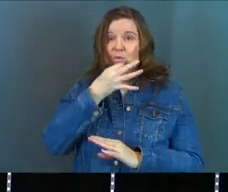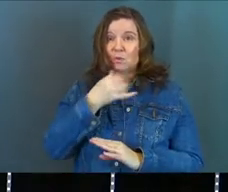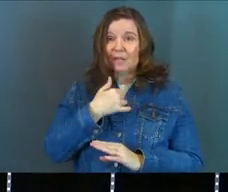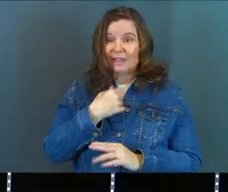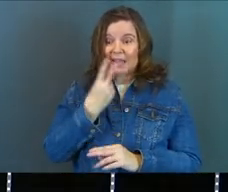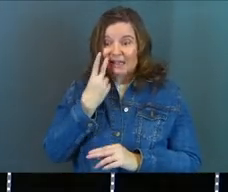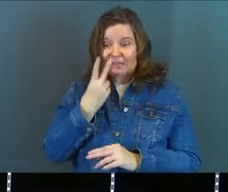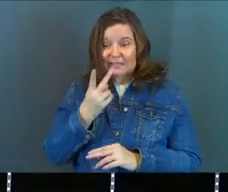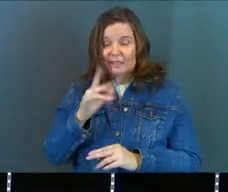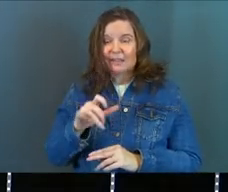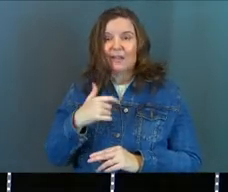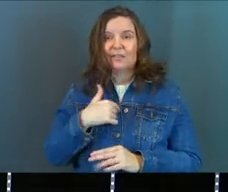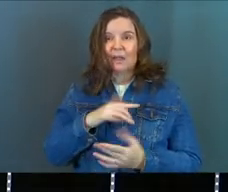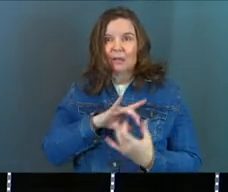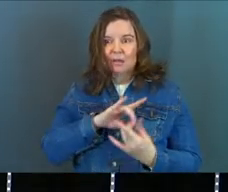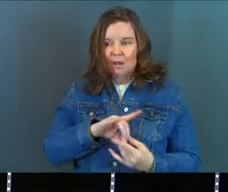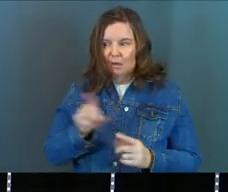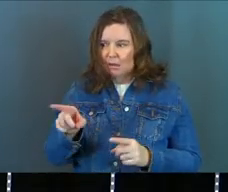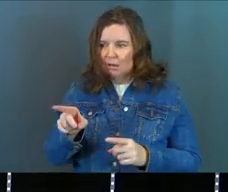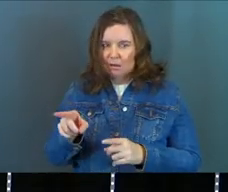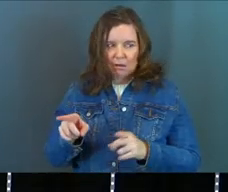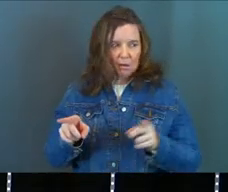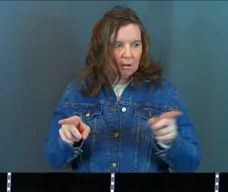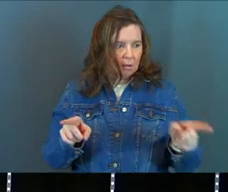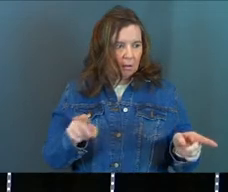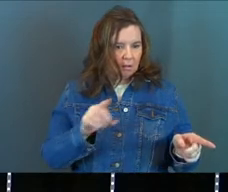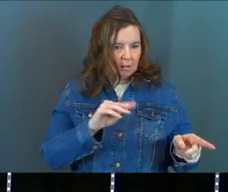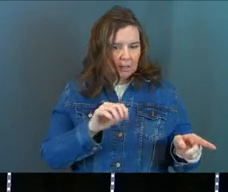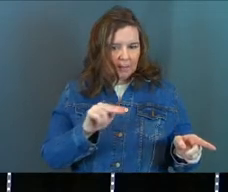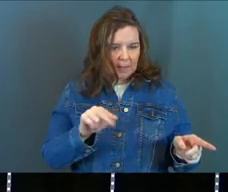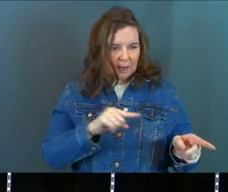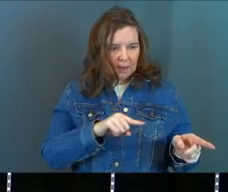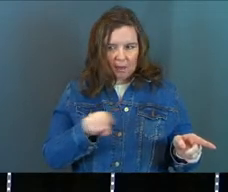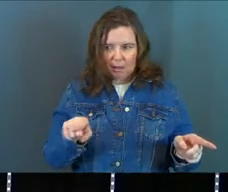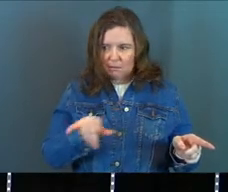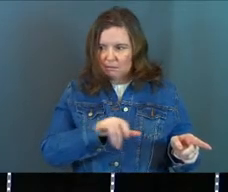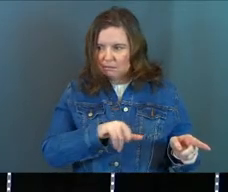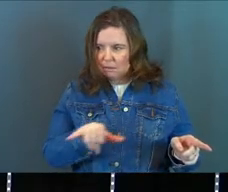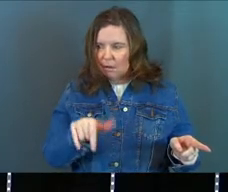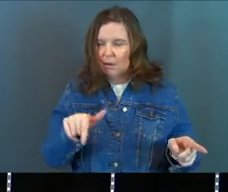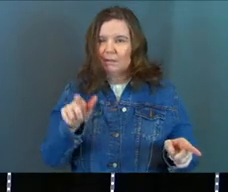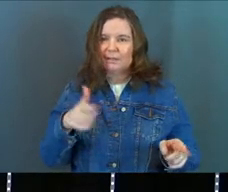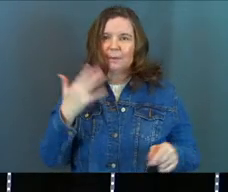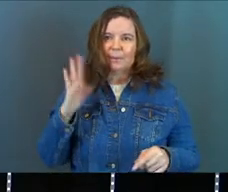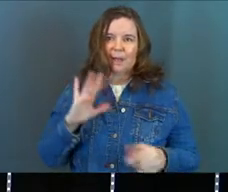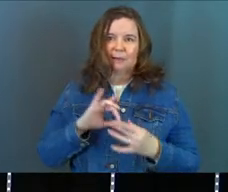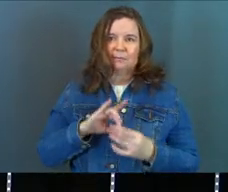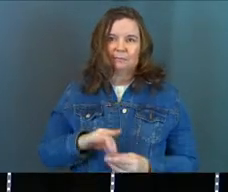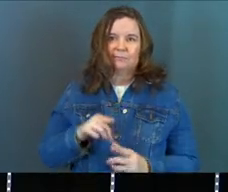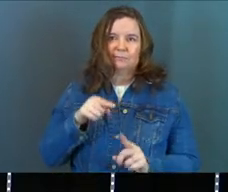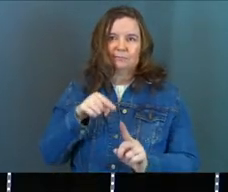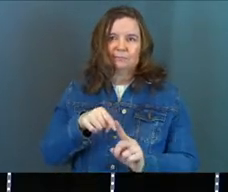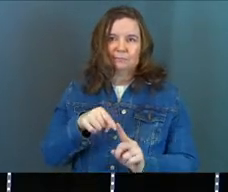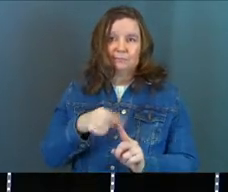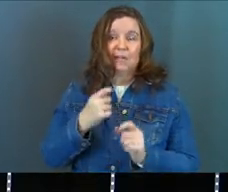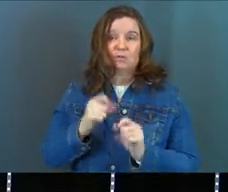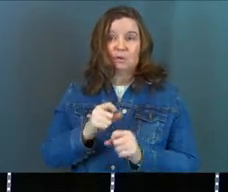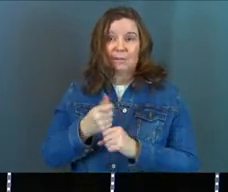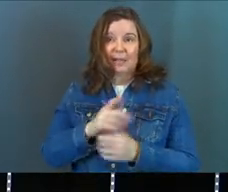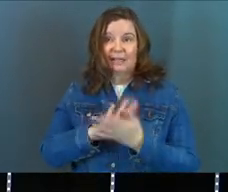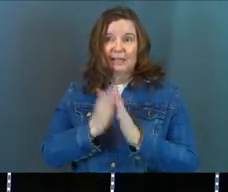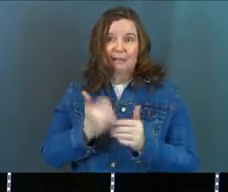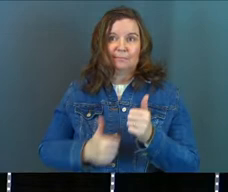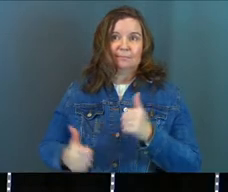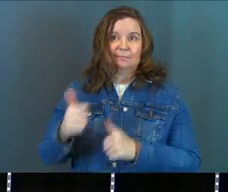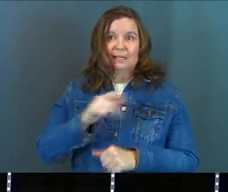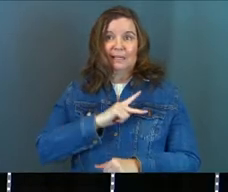as they see that, they connected it to the manna in the Old Testament and said, this must be God, and they tried to make him king